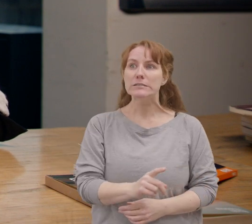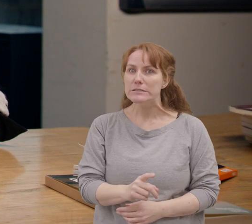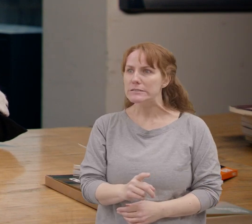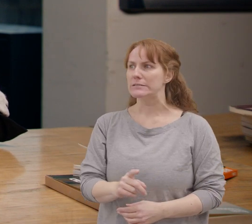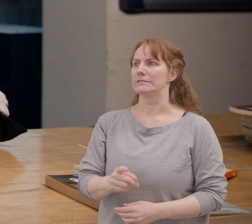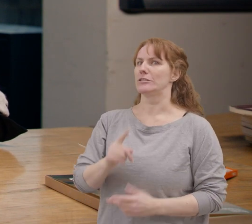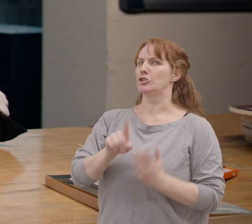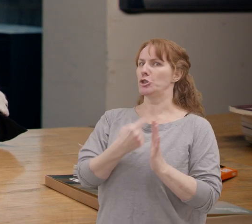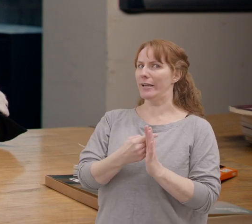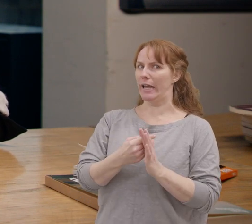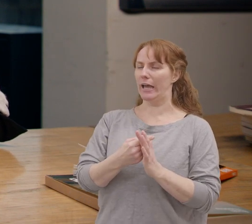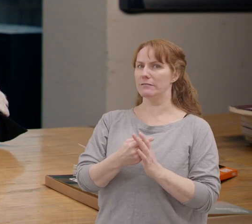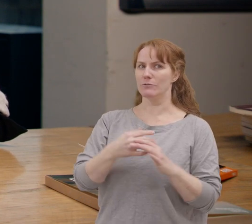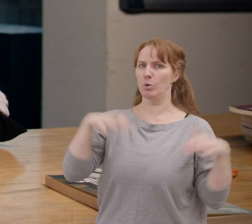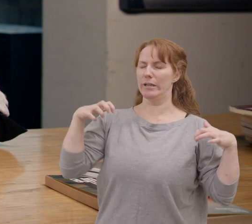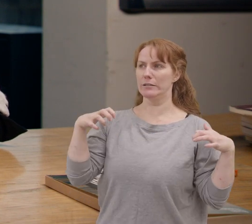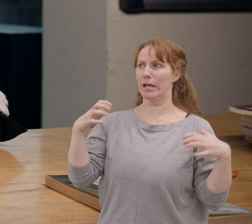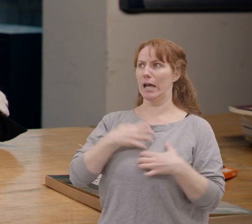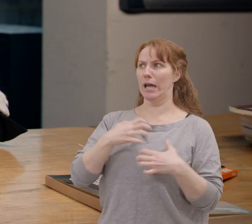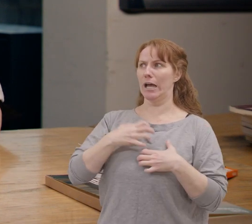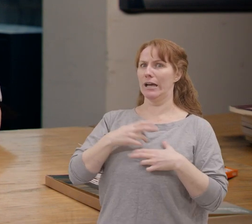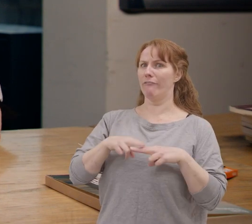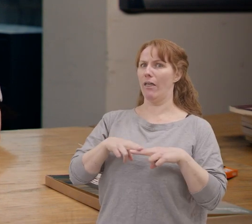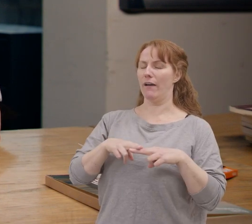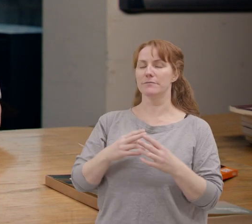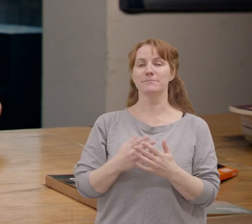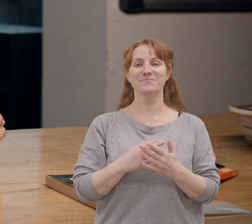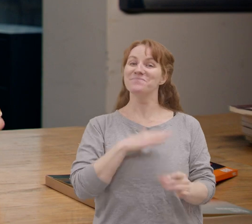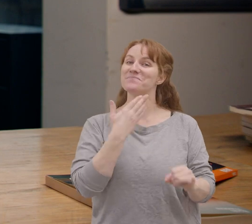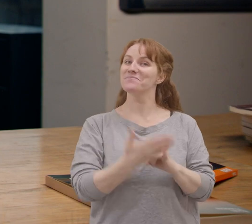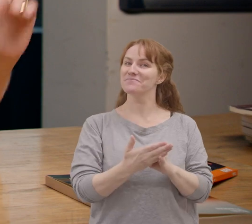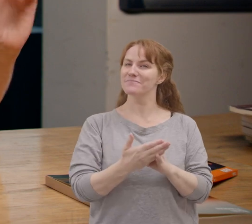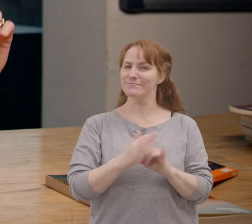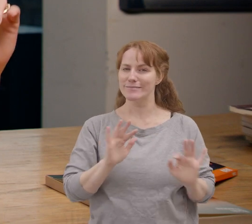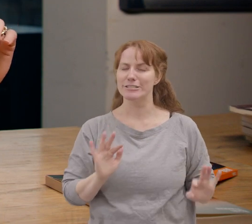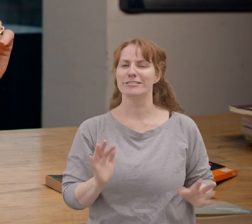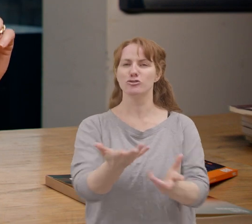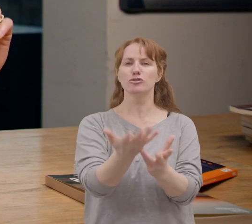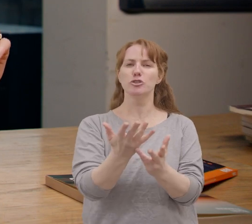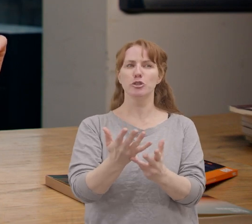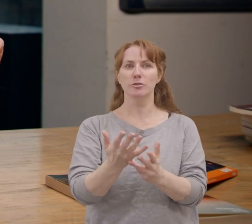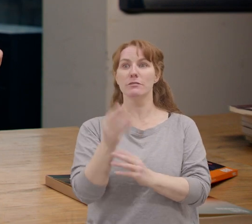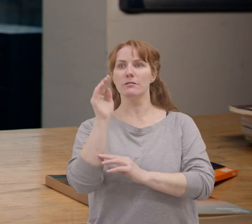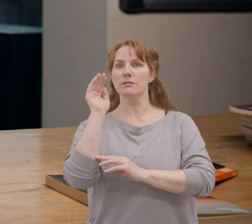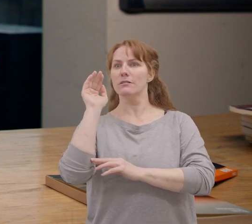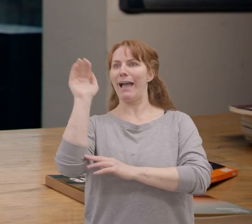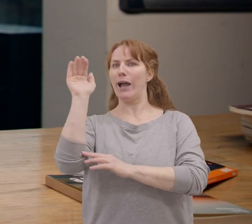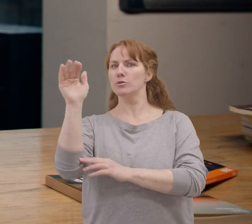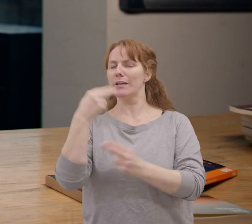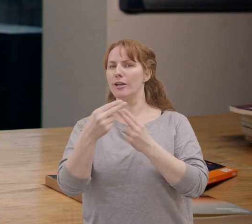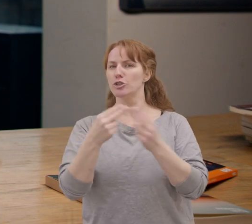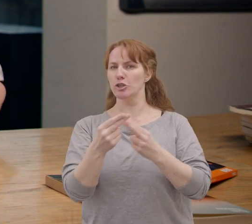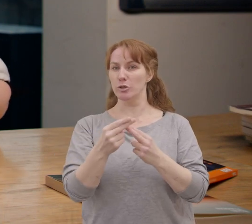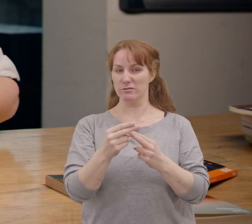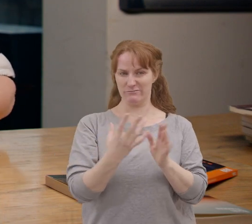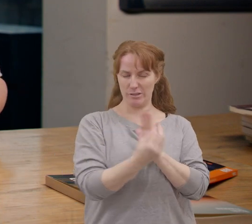terrified and we are all actually terrified for her. And finally, they can introduce big news from the outside world.